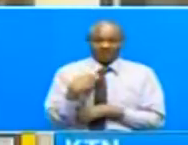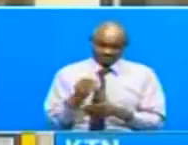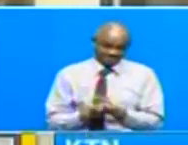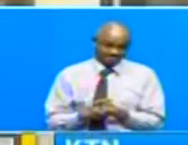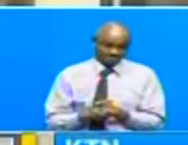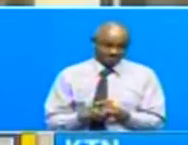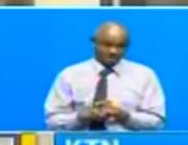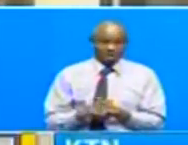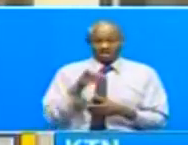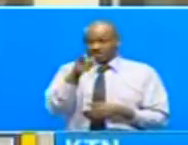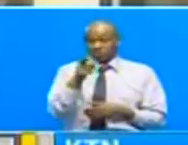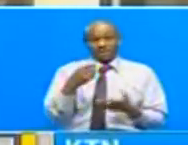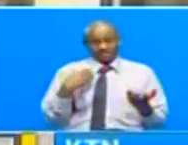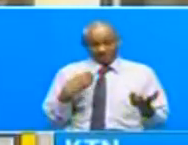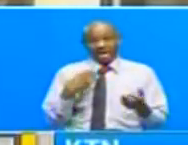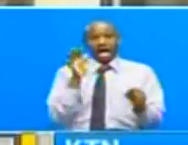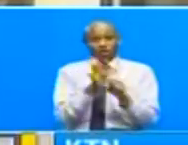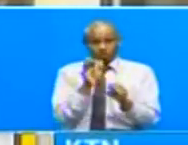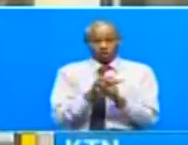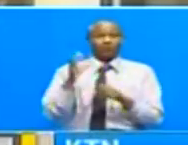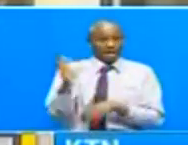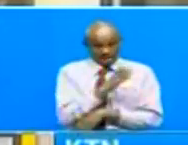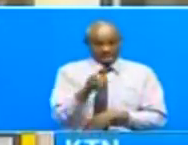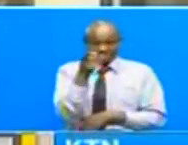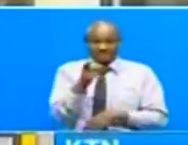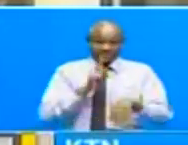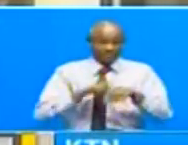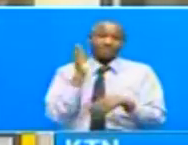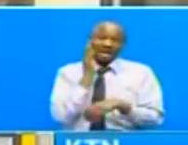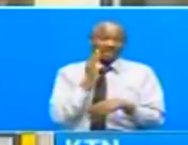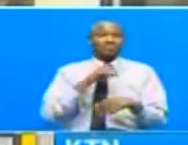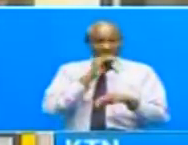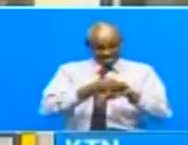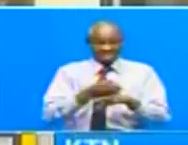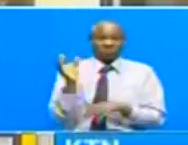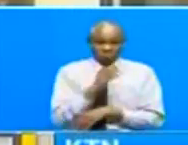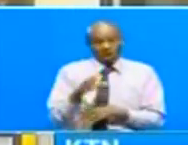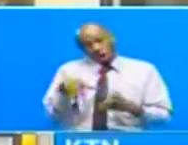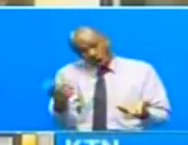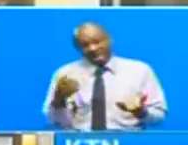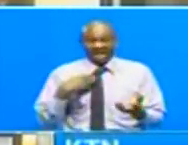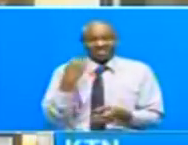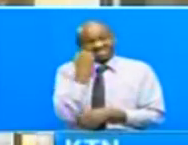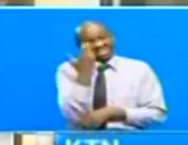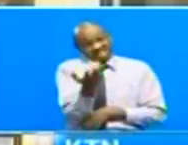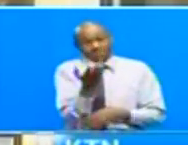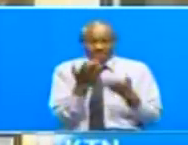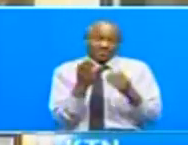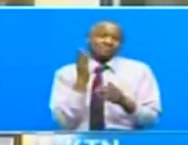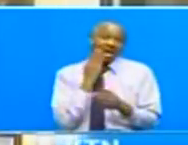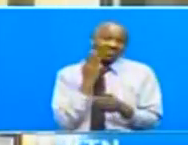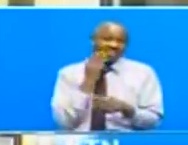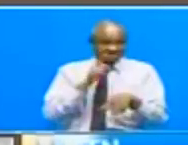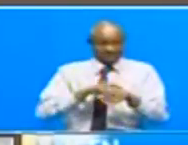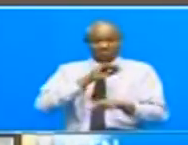One, I've mentioned folate, also too much alcohol when the mother is expectant, or some other infections that the mother might get